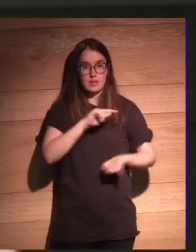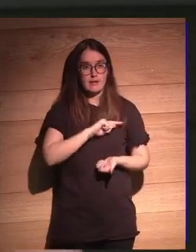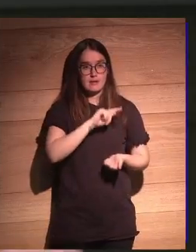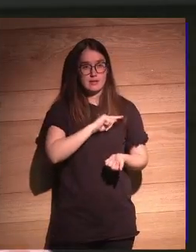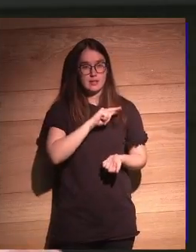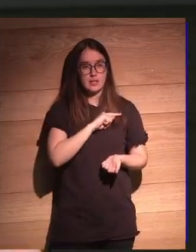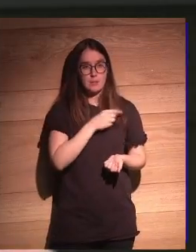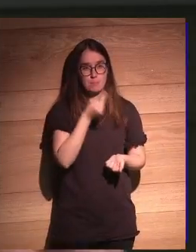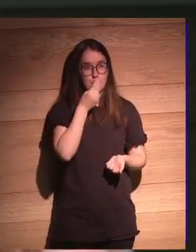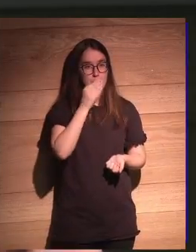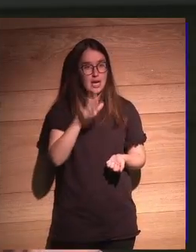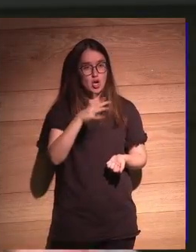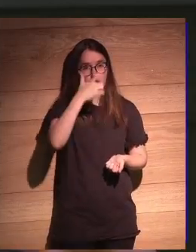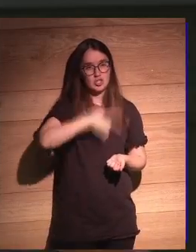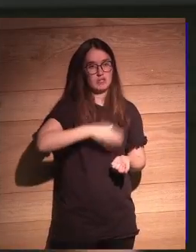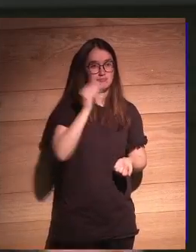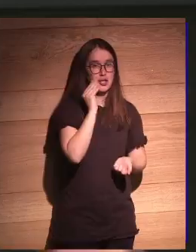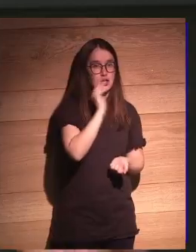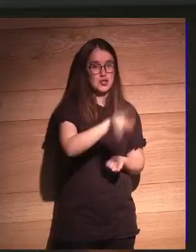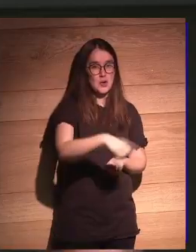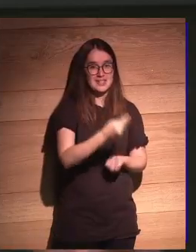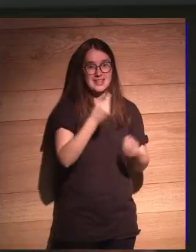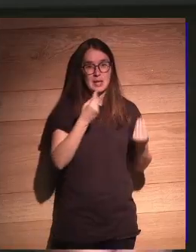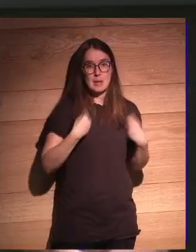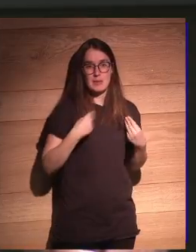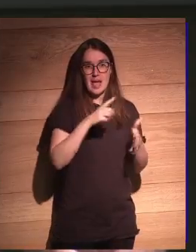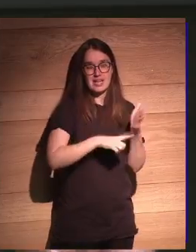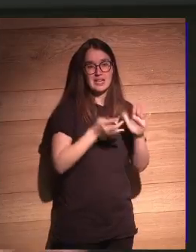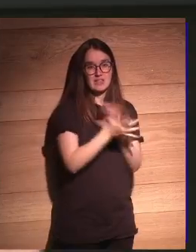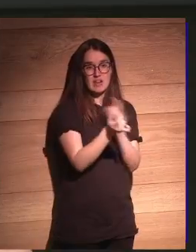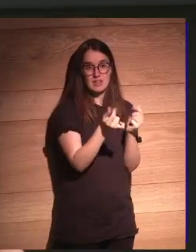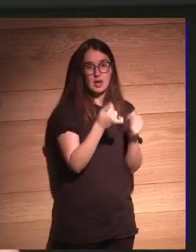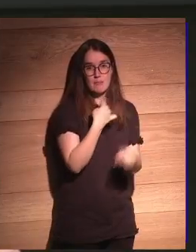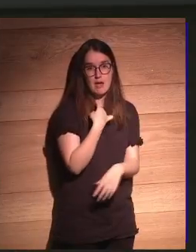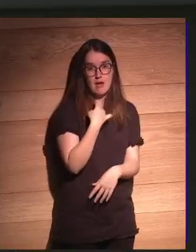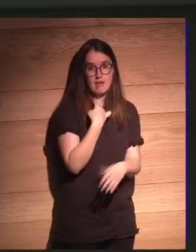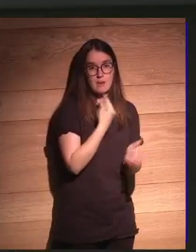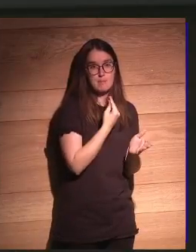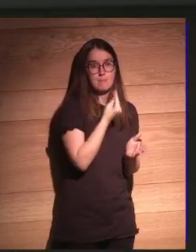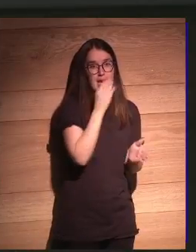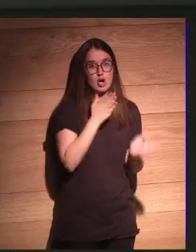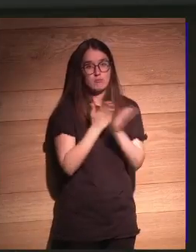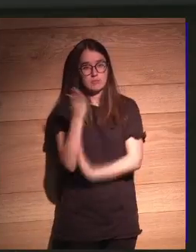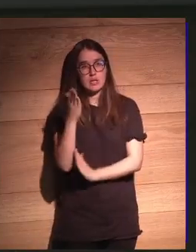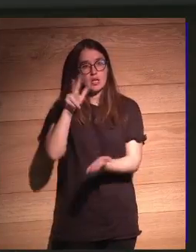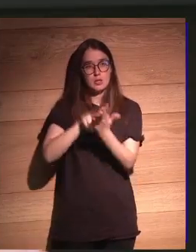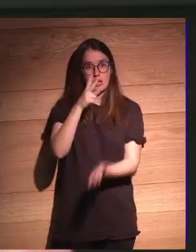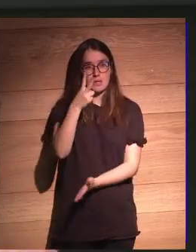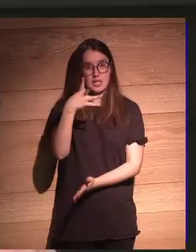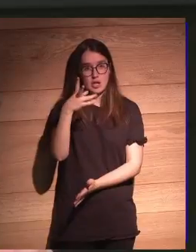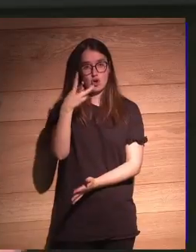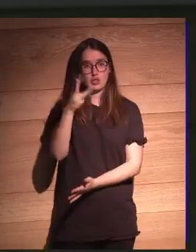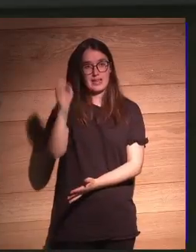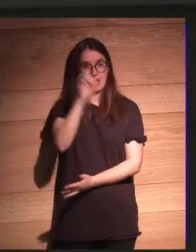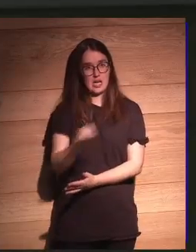situation where population start feeling again that I'm not a fool, and if I'm renting, I'm wasting my money. I need